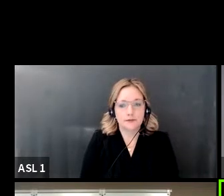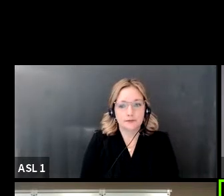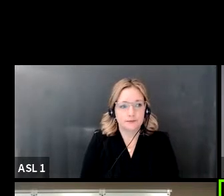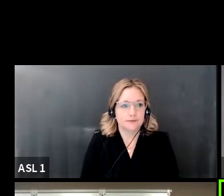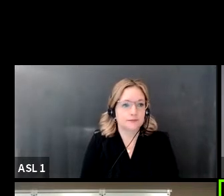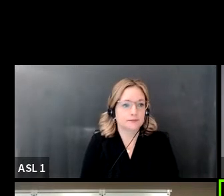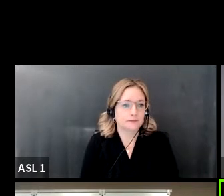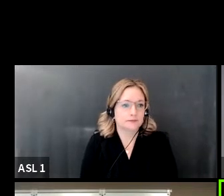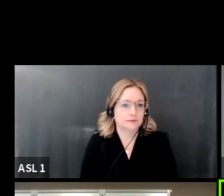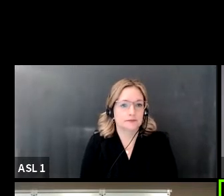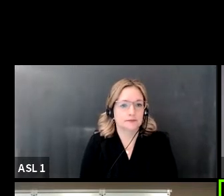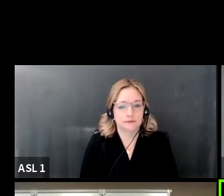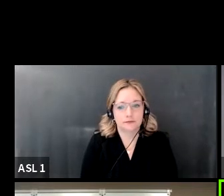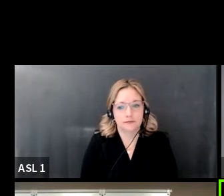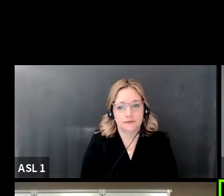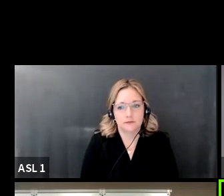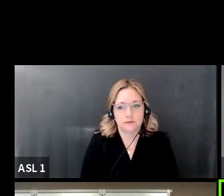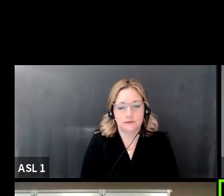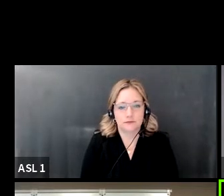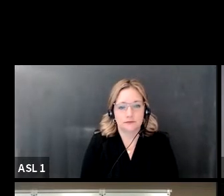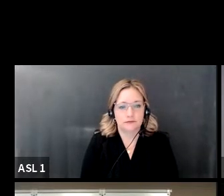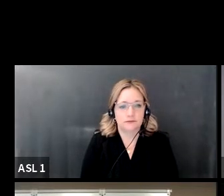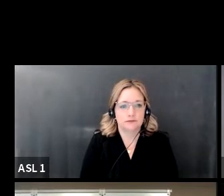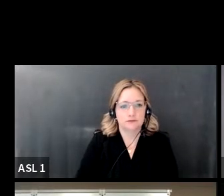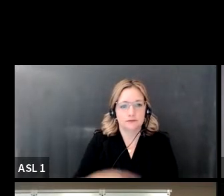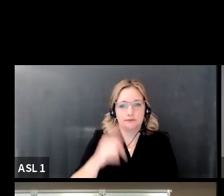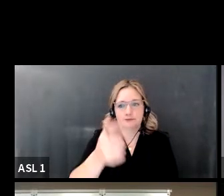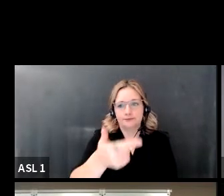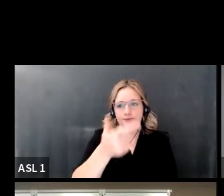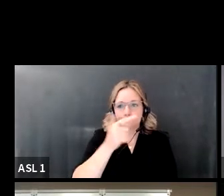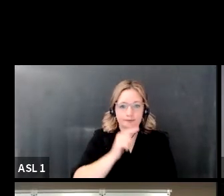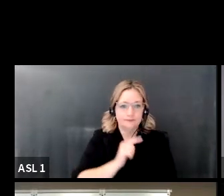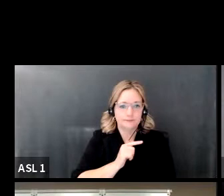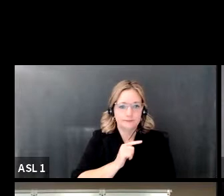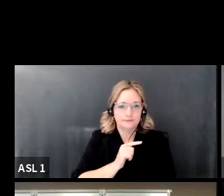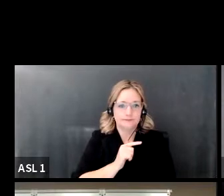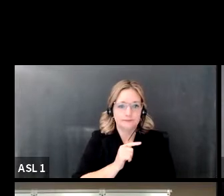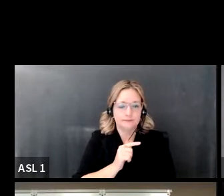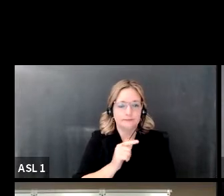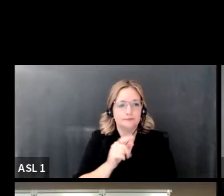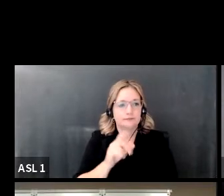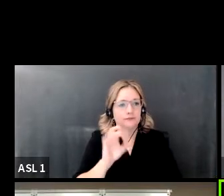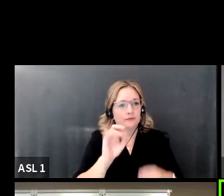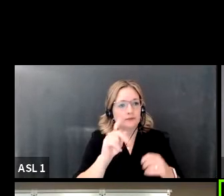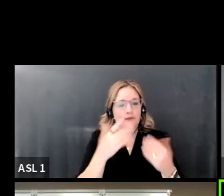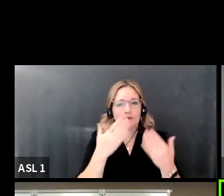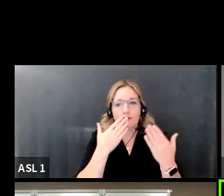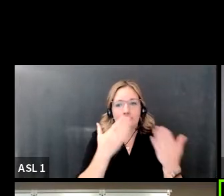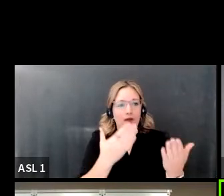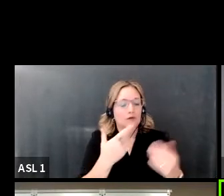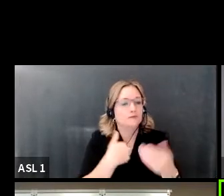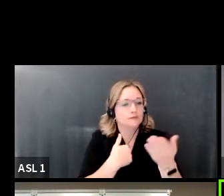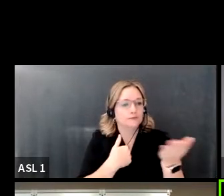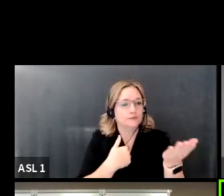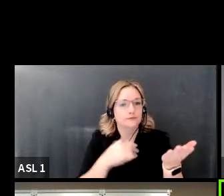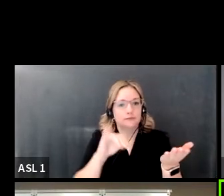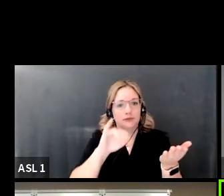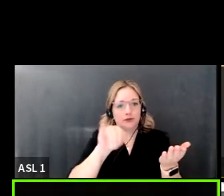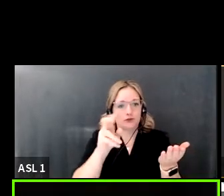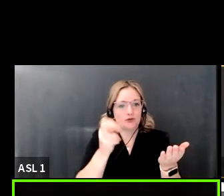later so that would certainly be my commitment much appreciated thank you um member johnson